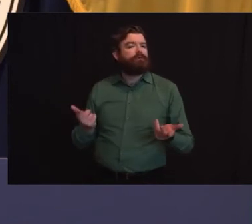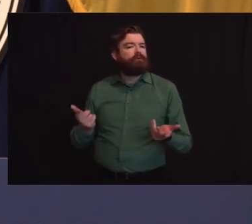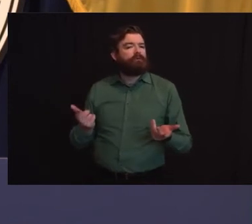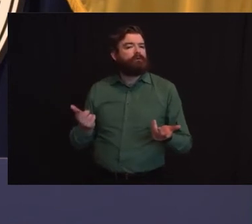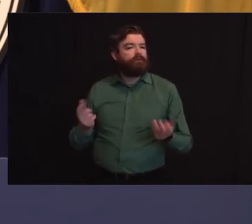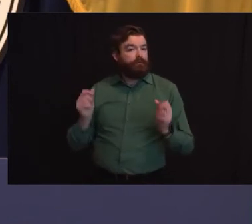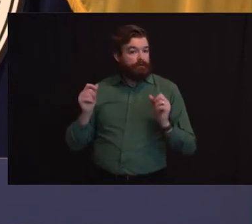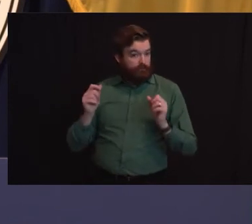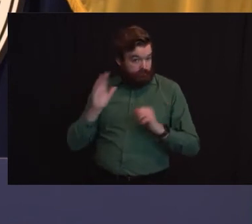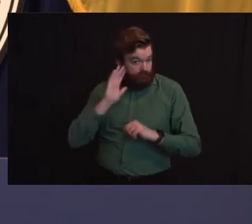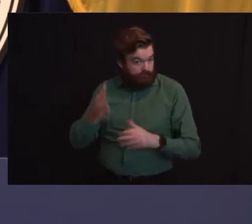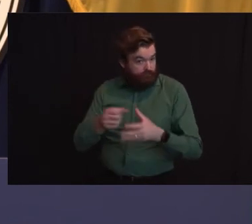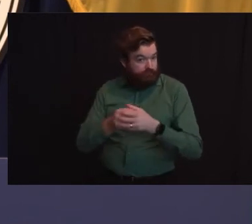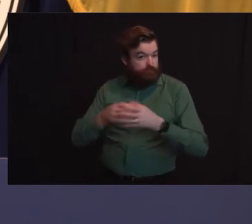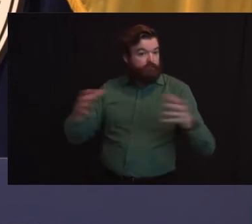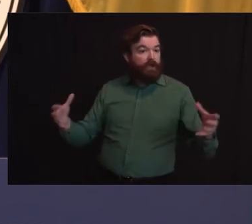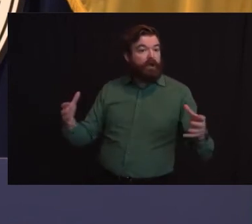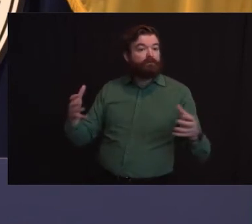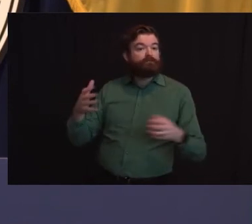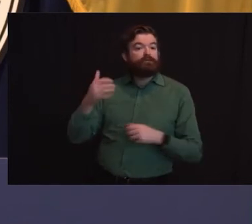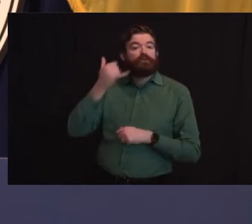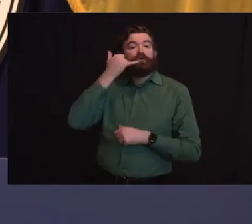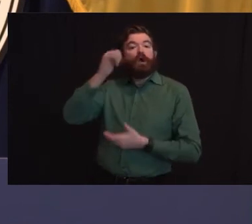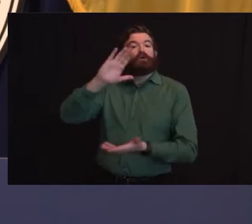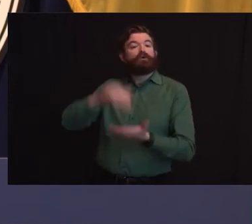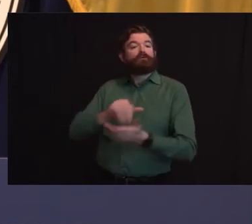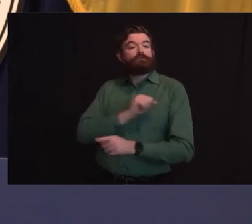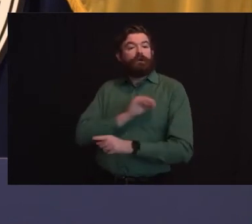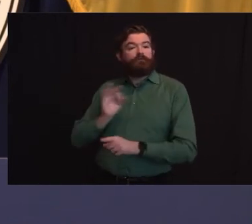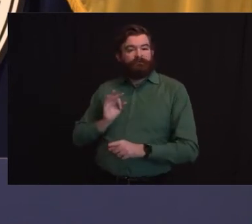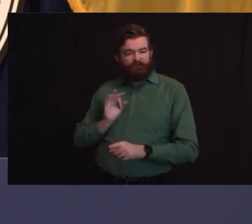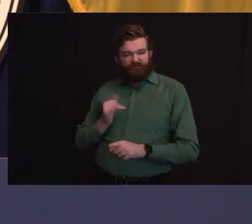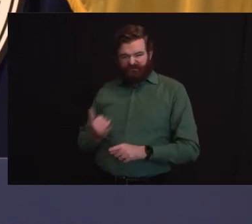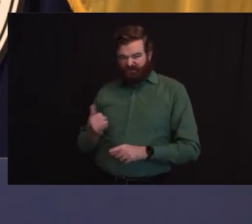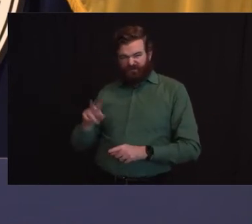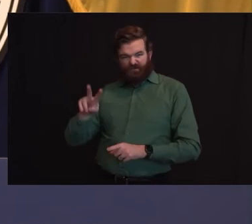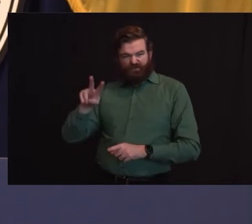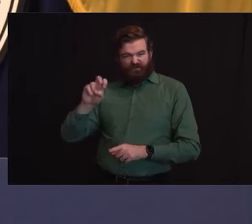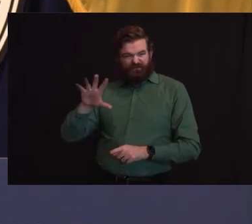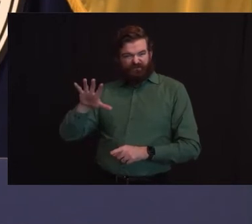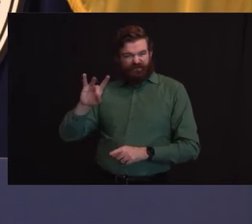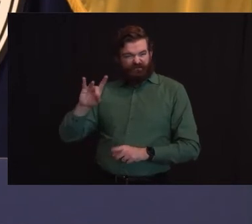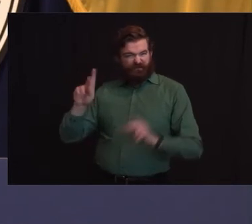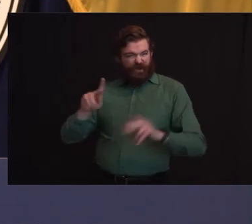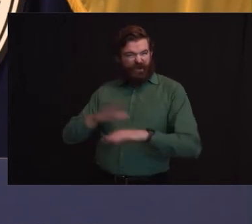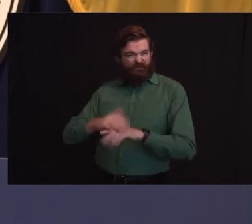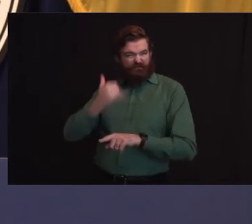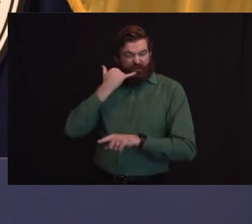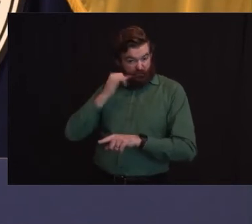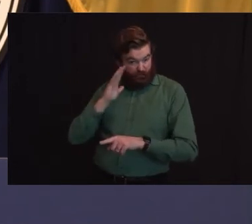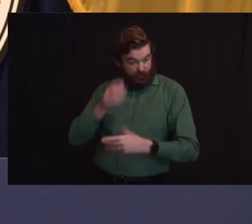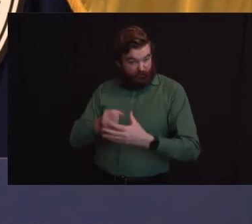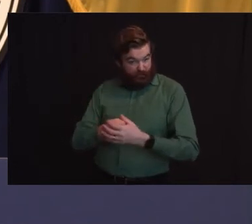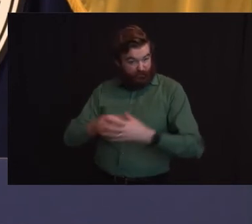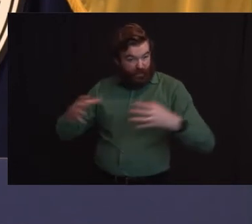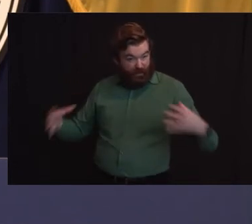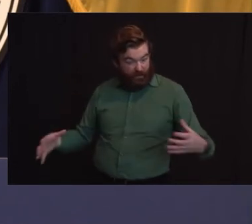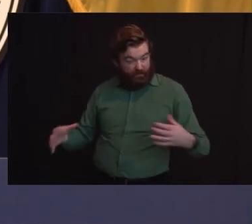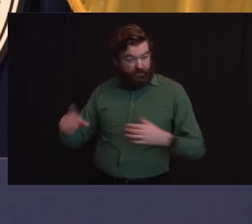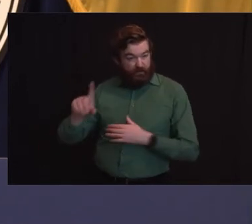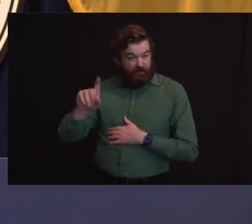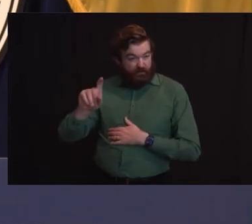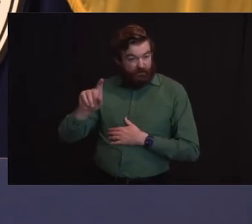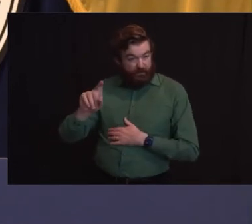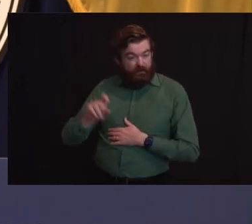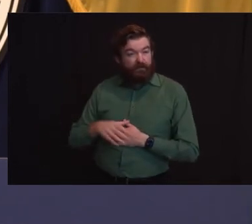volume? And what is the state doing to address allegations that some well-connected individuals including those at Hunterdon County Hospital, have